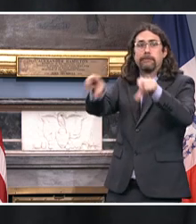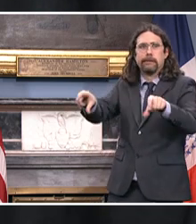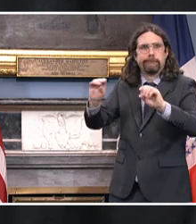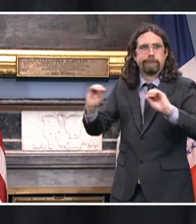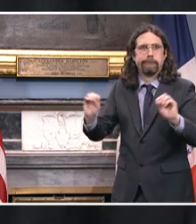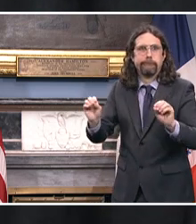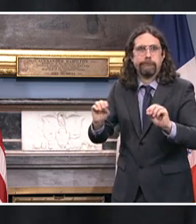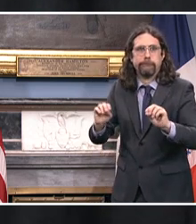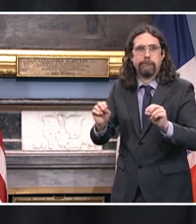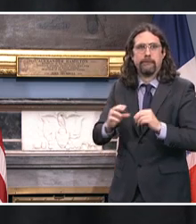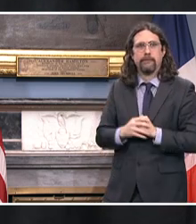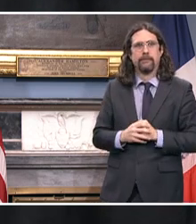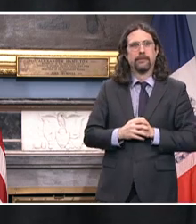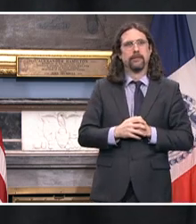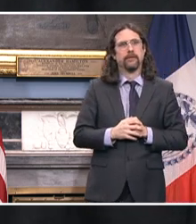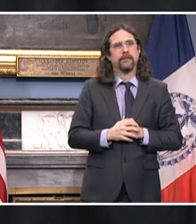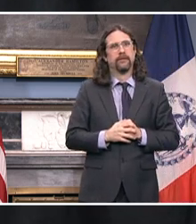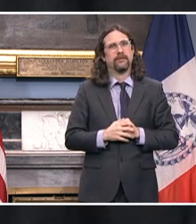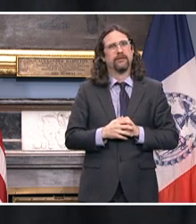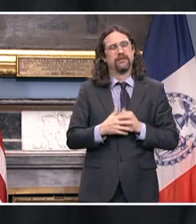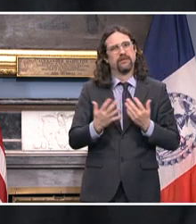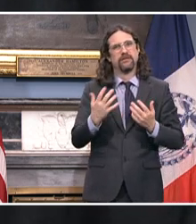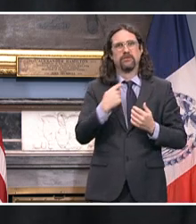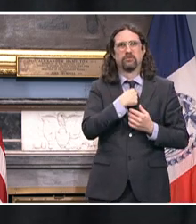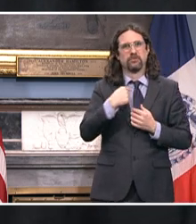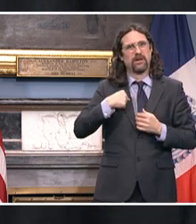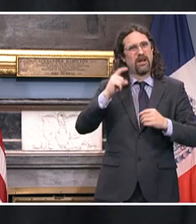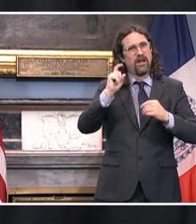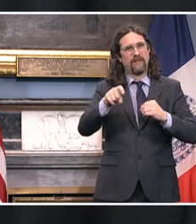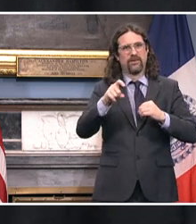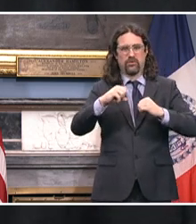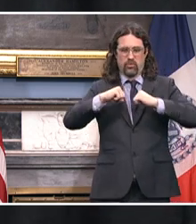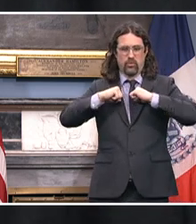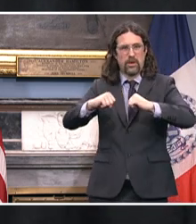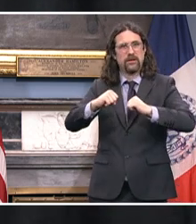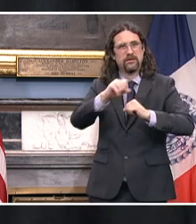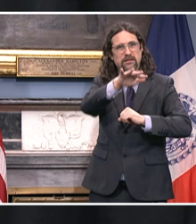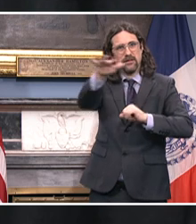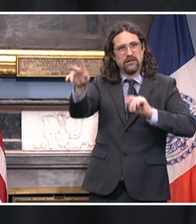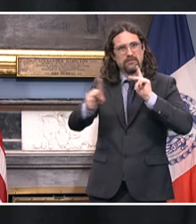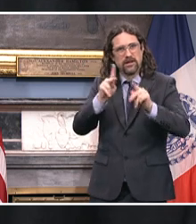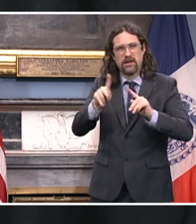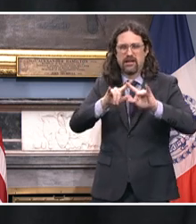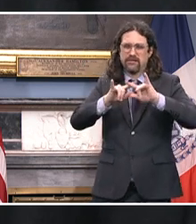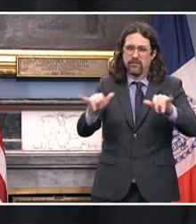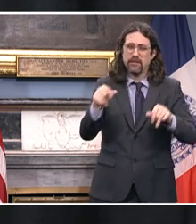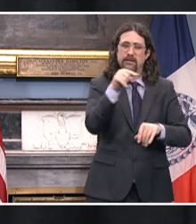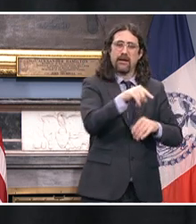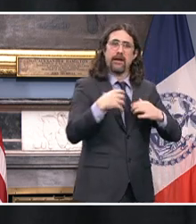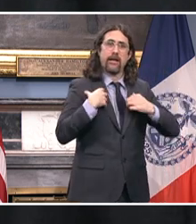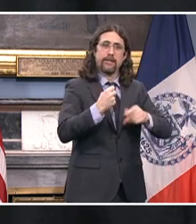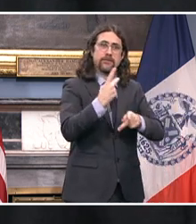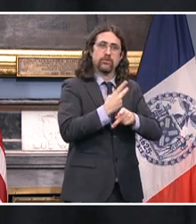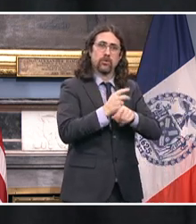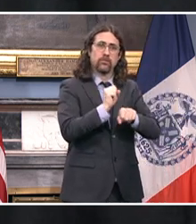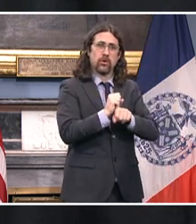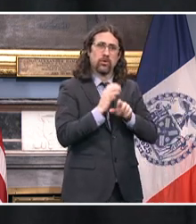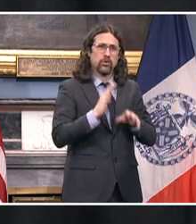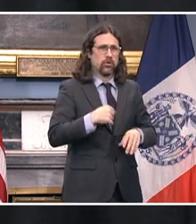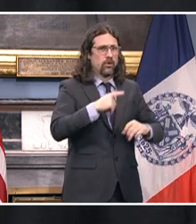have to protect them when it comes to just being able to live life, to have a roof over your head, to have enough food to